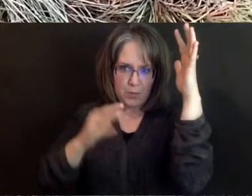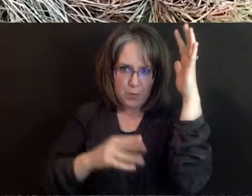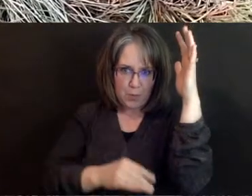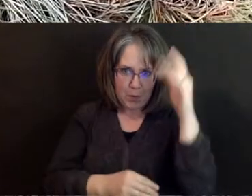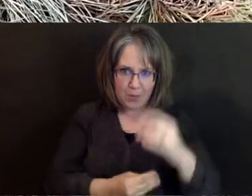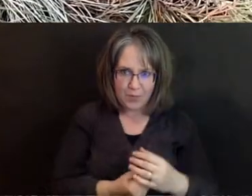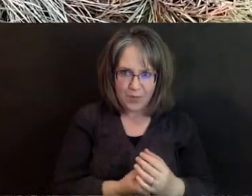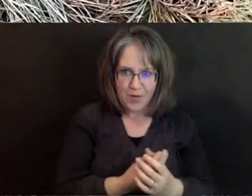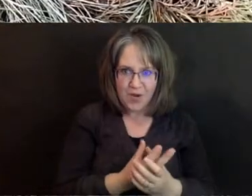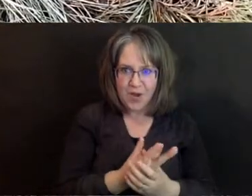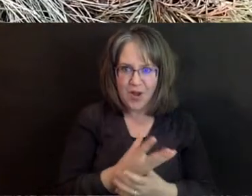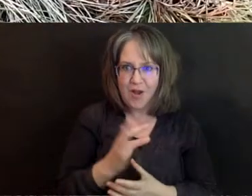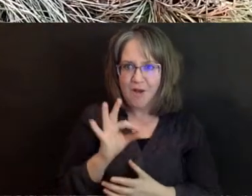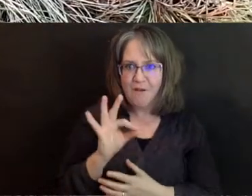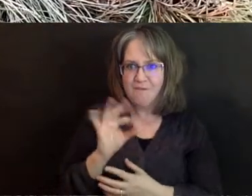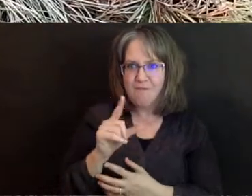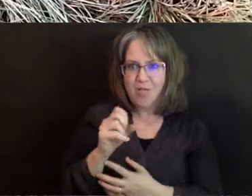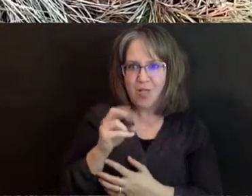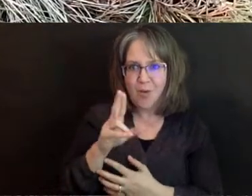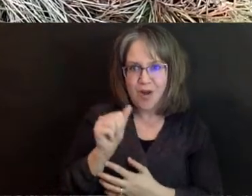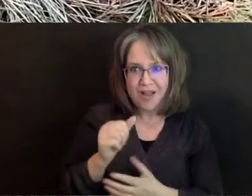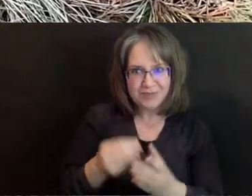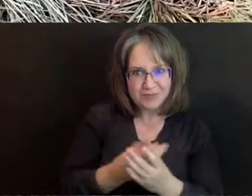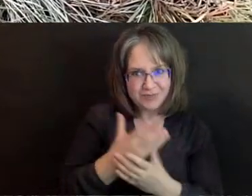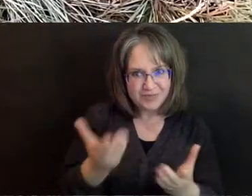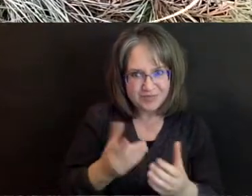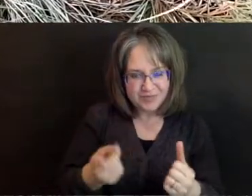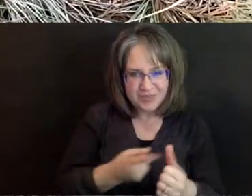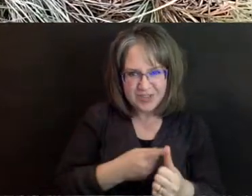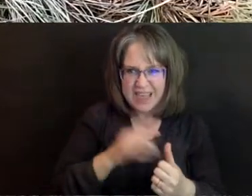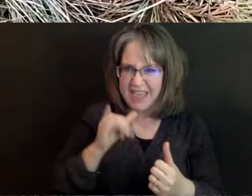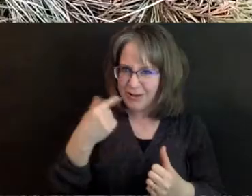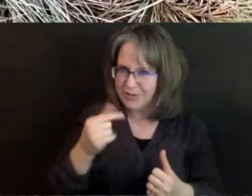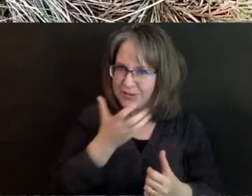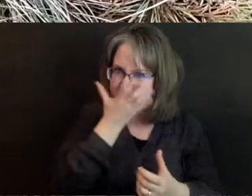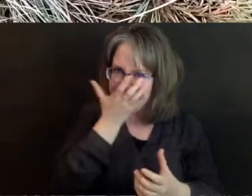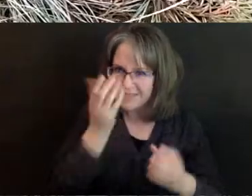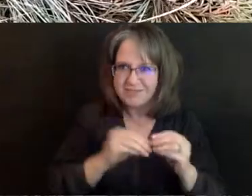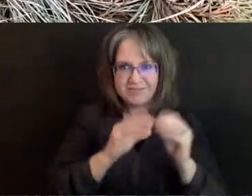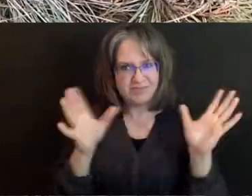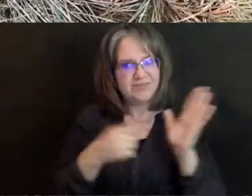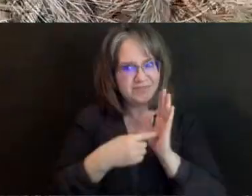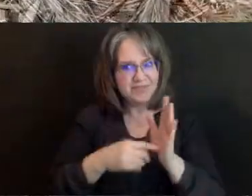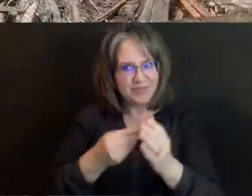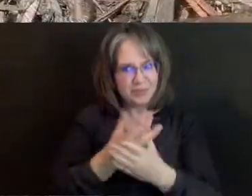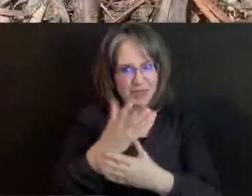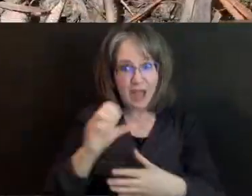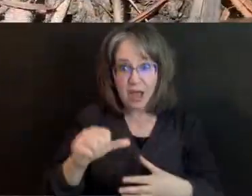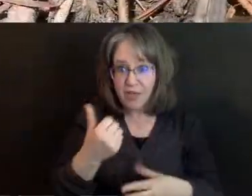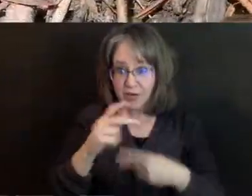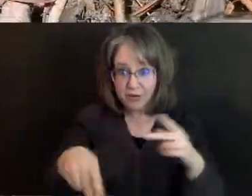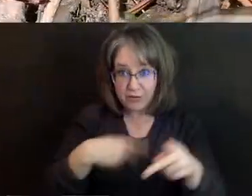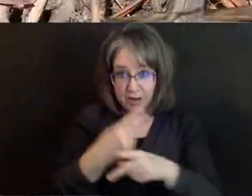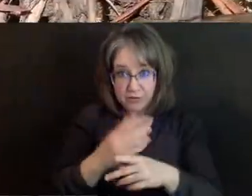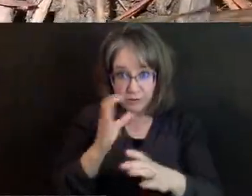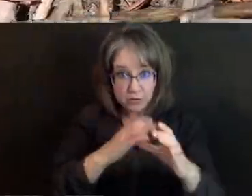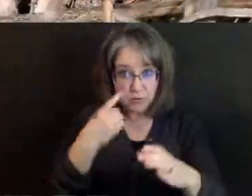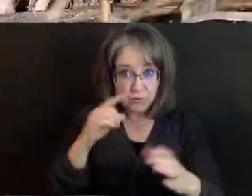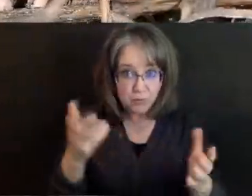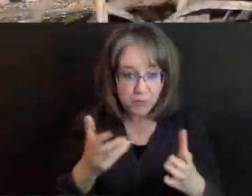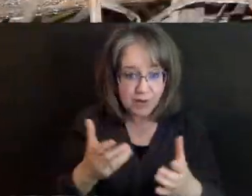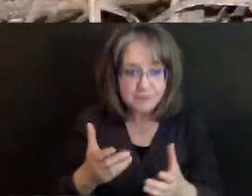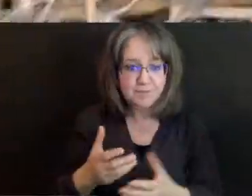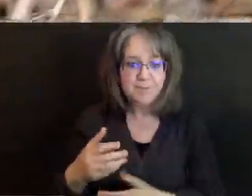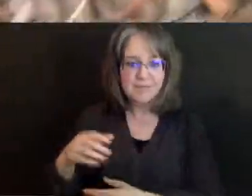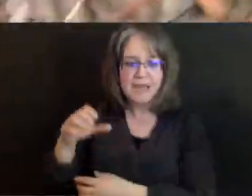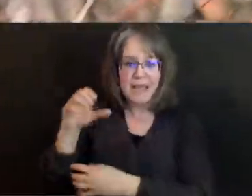will grow here first. This green grass is an obvious sign of spring. Some other spring flora to look for,